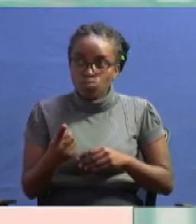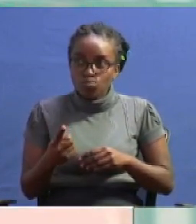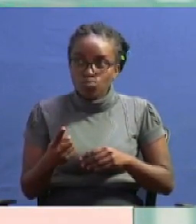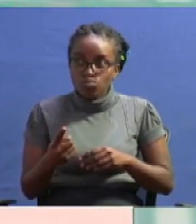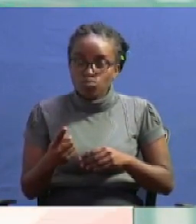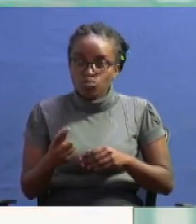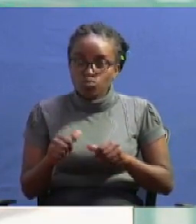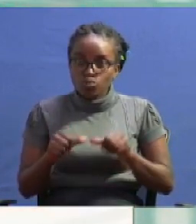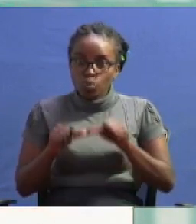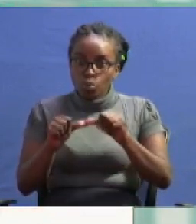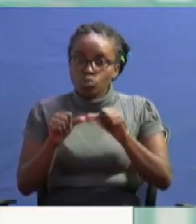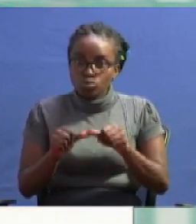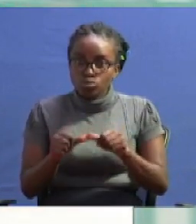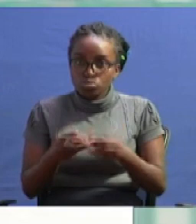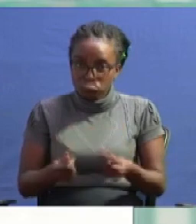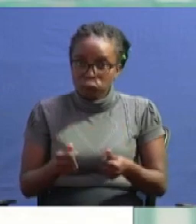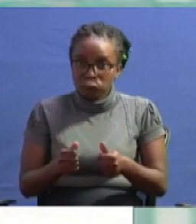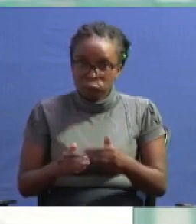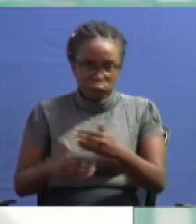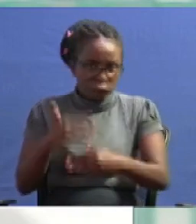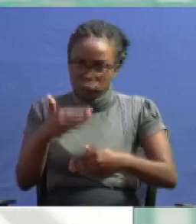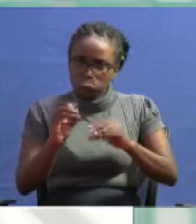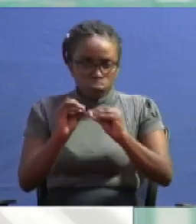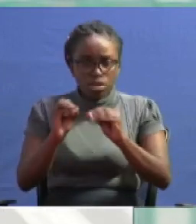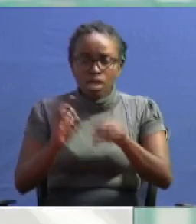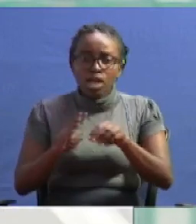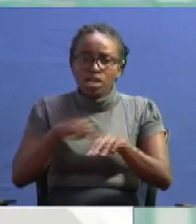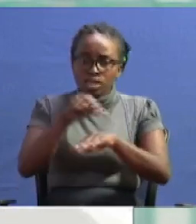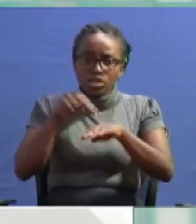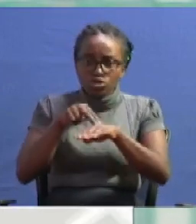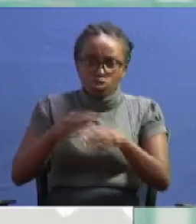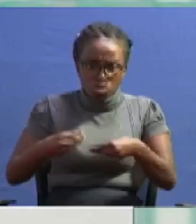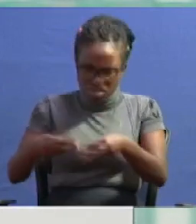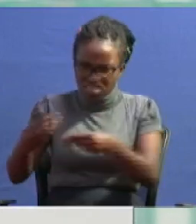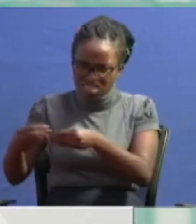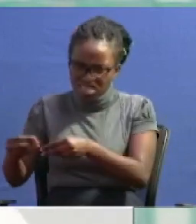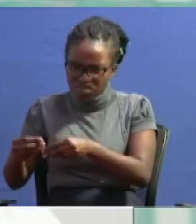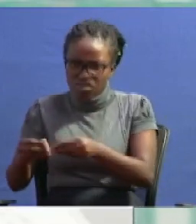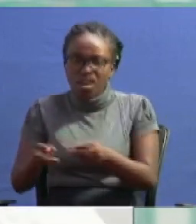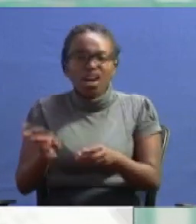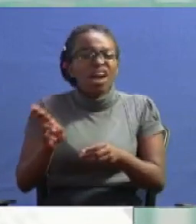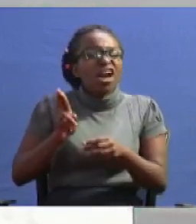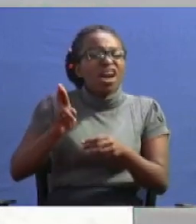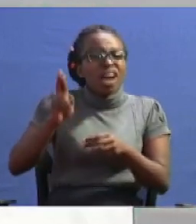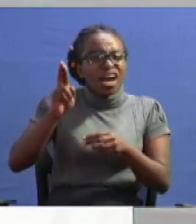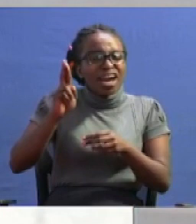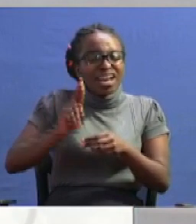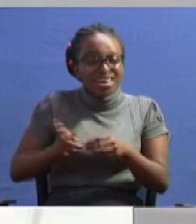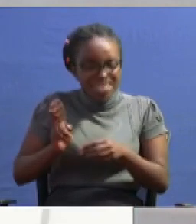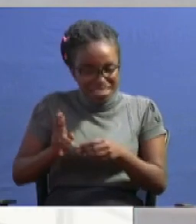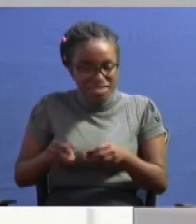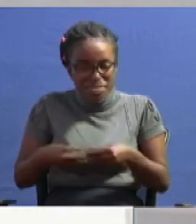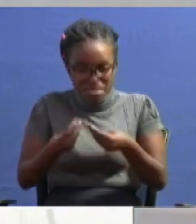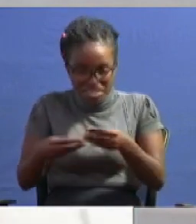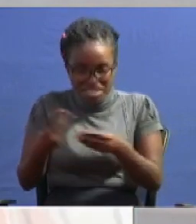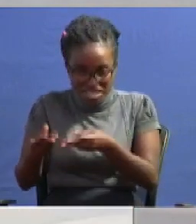go. We don't give 100% of the national resources to constituencies. So we give a certain percentage,